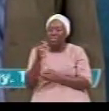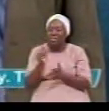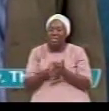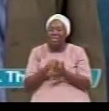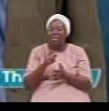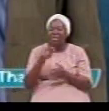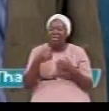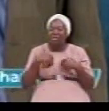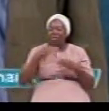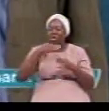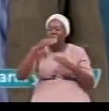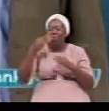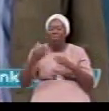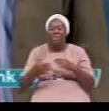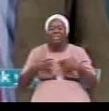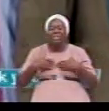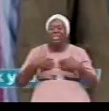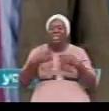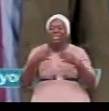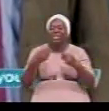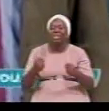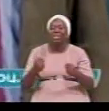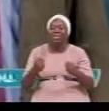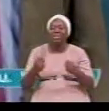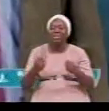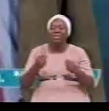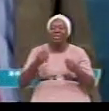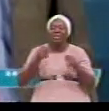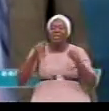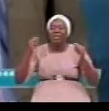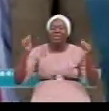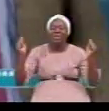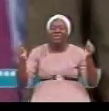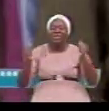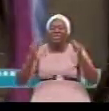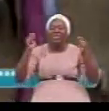been totally healed. Hallelujah.